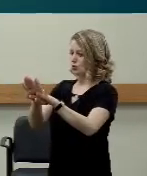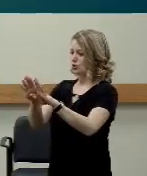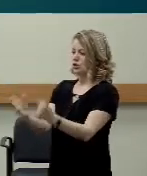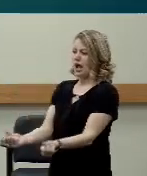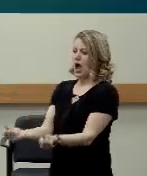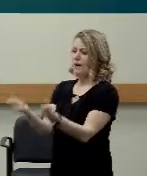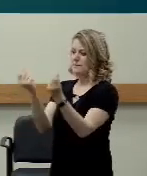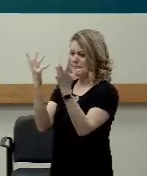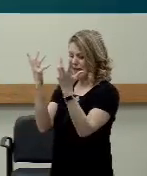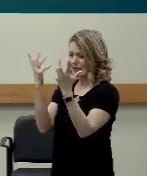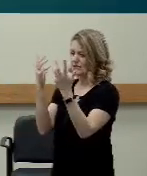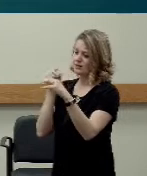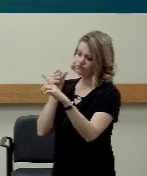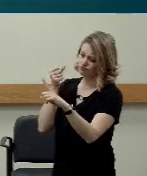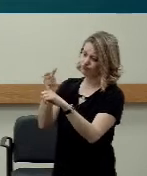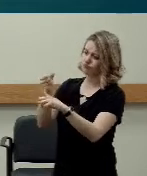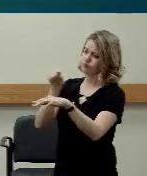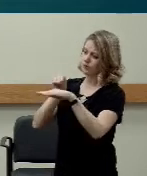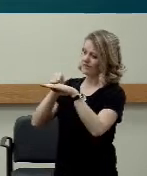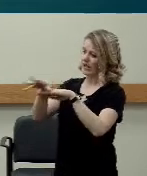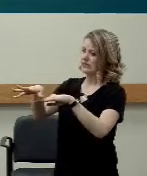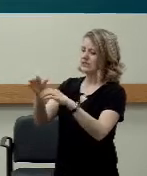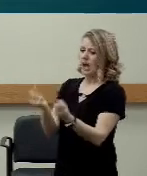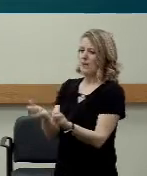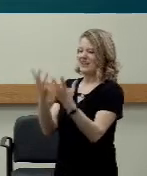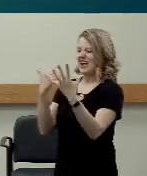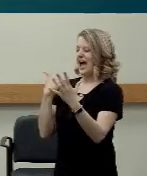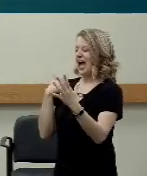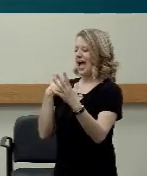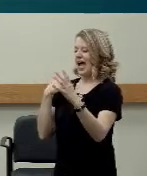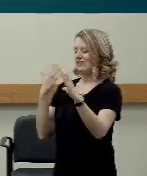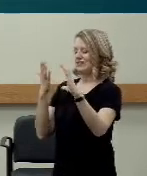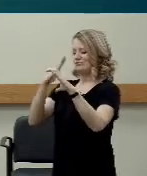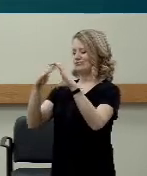closure, or the effects of the city ordinance depicted here in this pie chart,